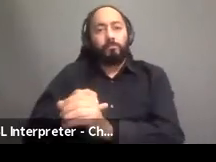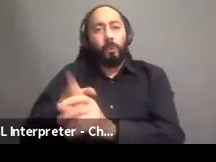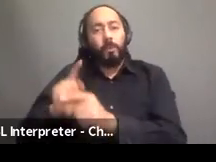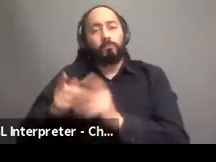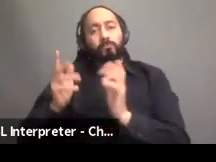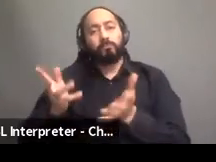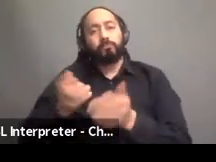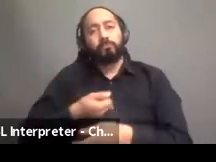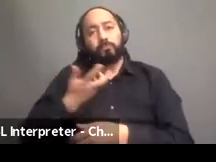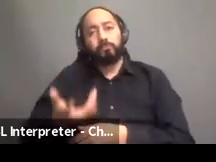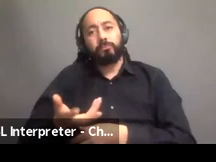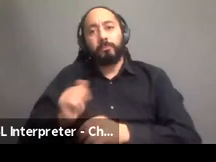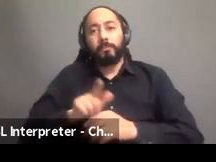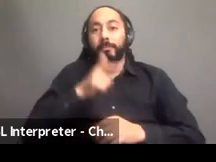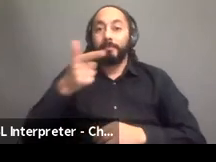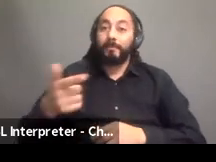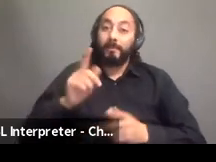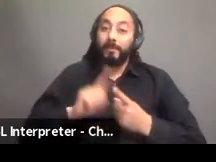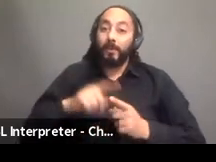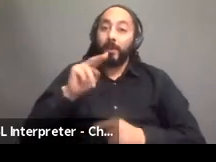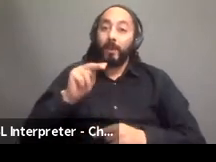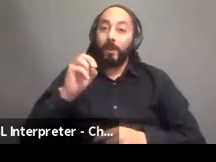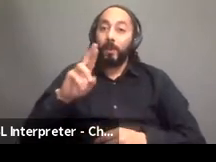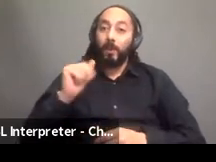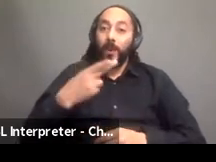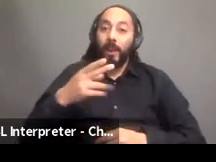now to Nora and to our panelists.